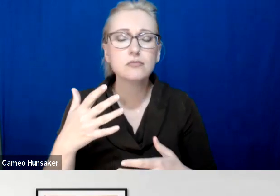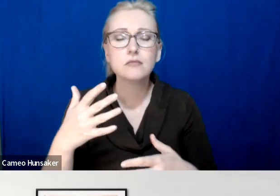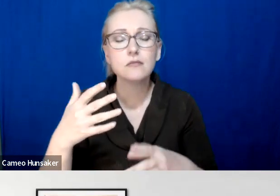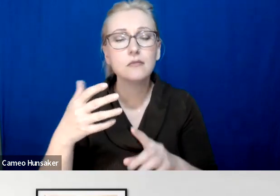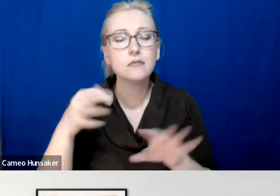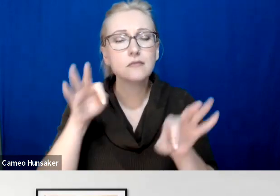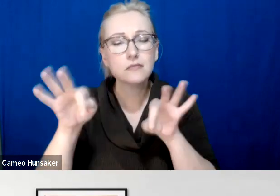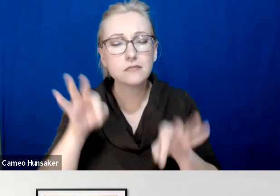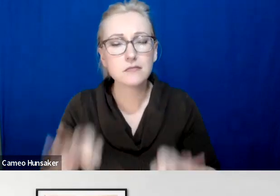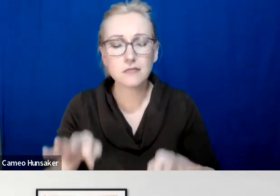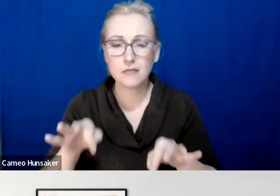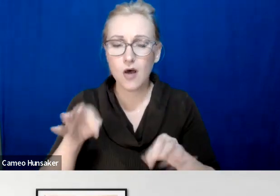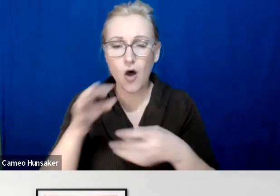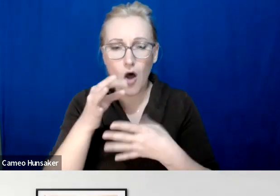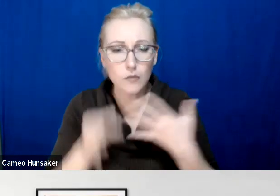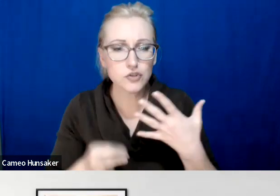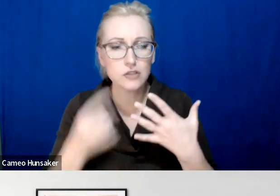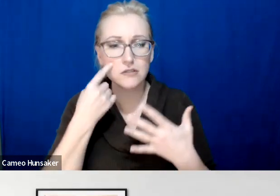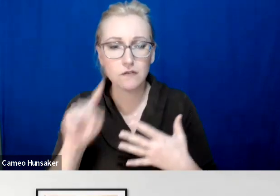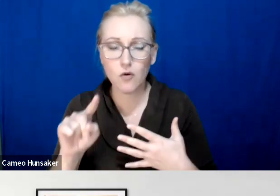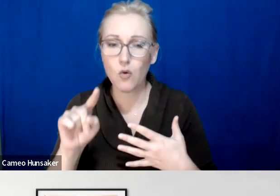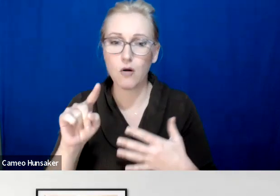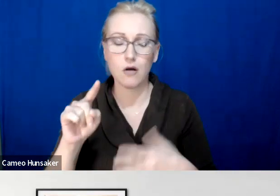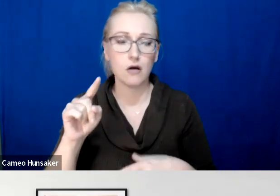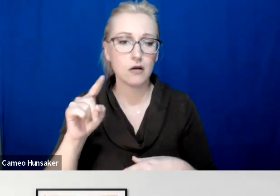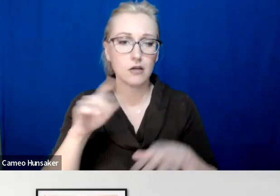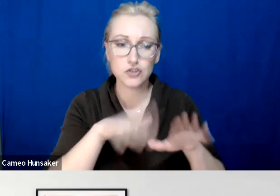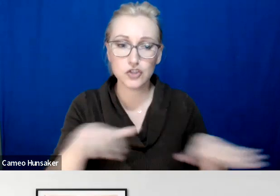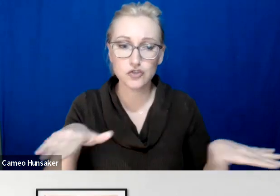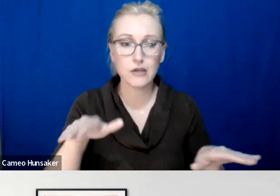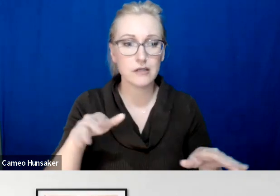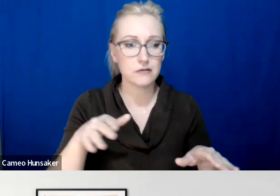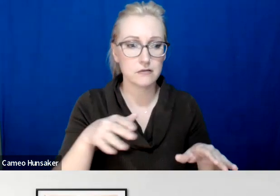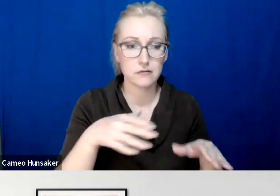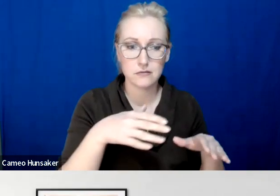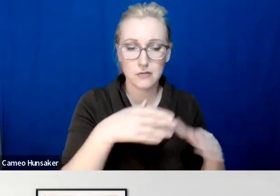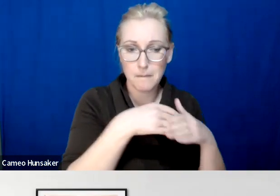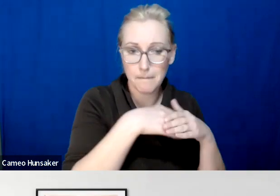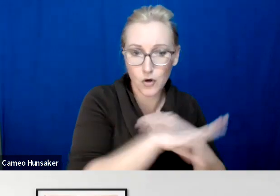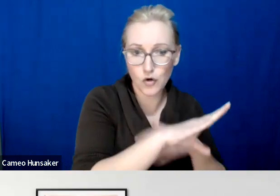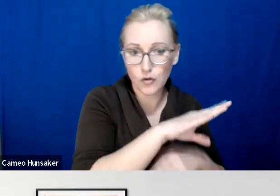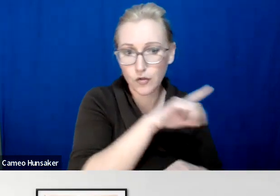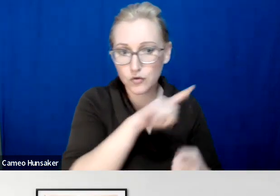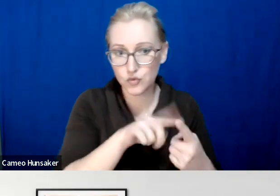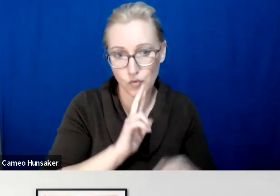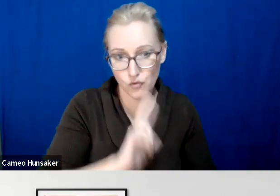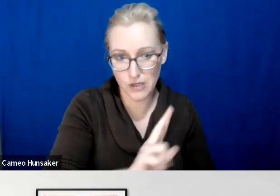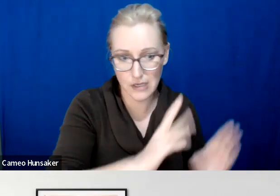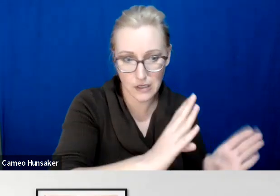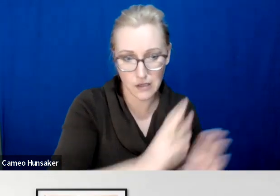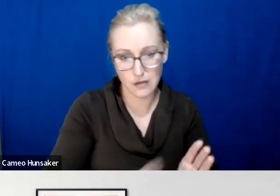that pre-K stage, and then of that school age that are required to be offered in our